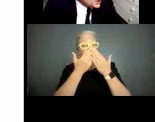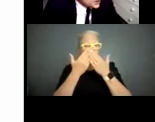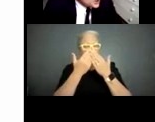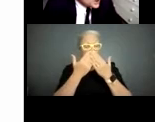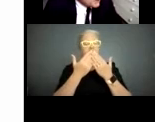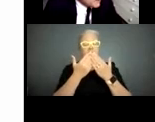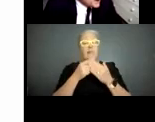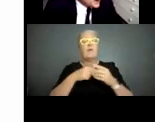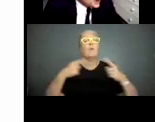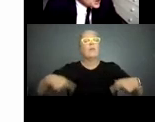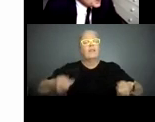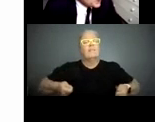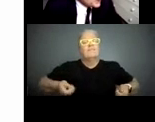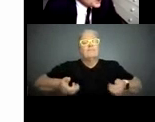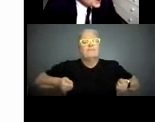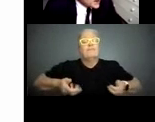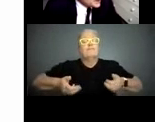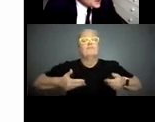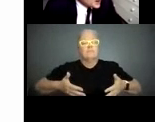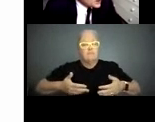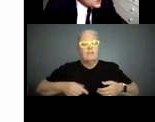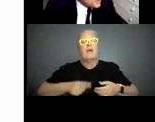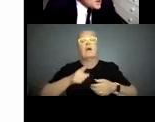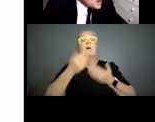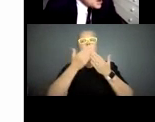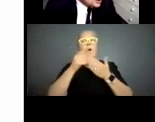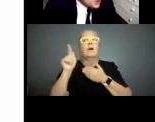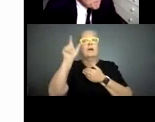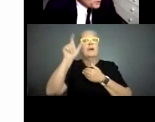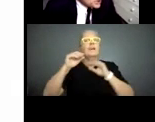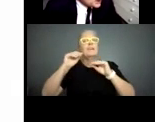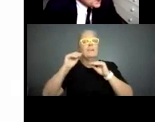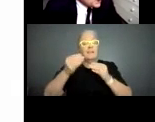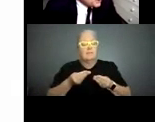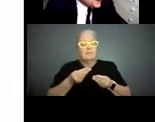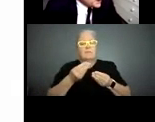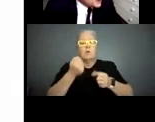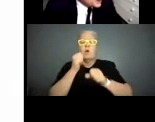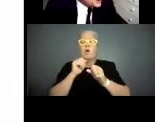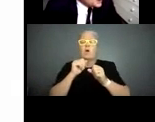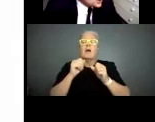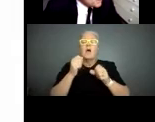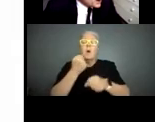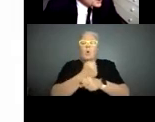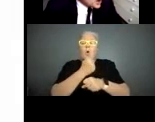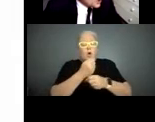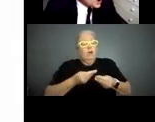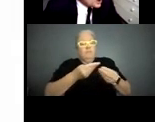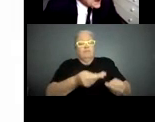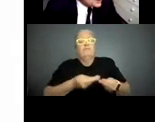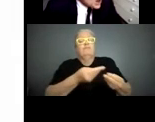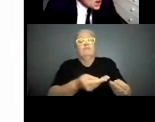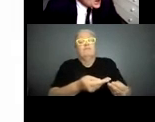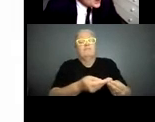and the teacher just haven't made any adjustments for her to get into the classroom. A simple adjustment could have been that the teacher brings the whole